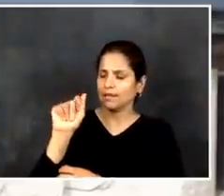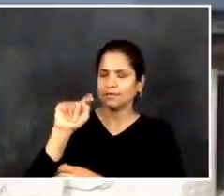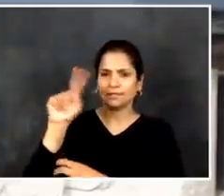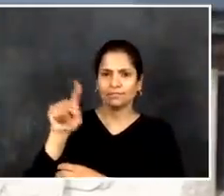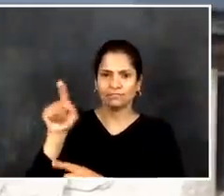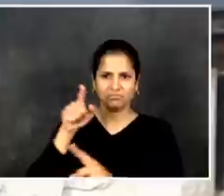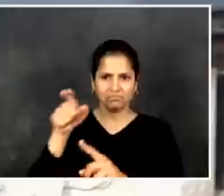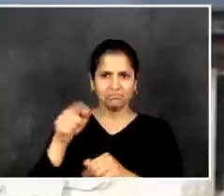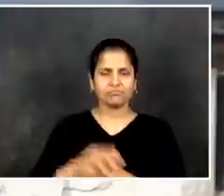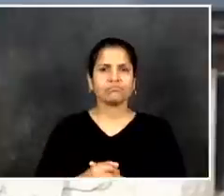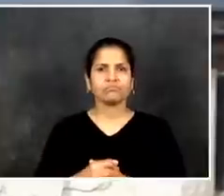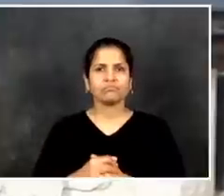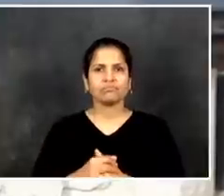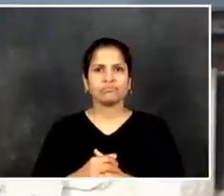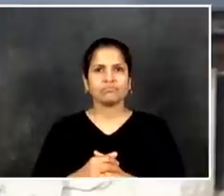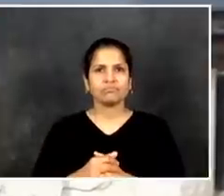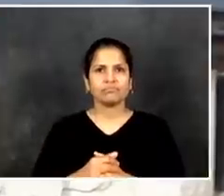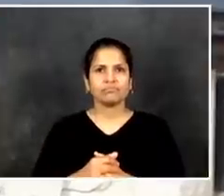Chase from Newsday.